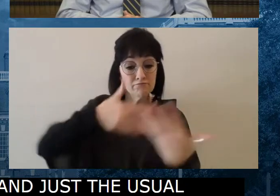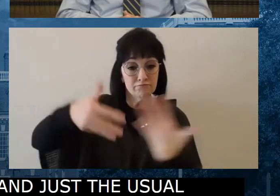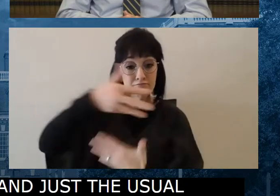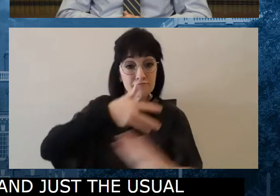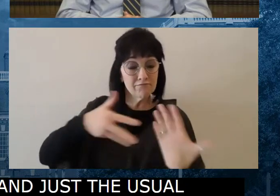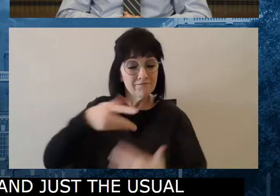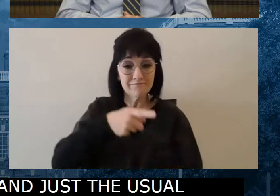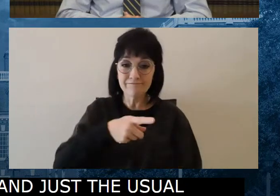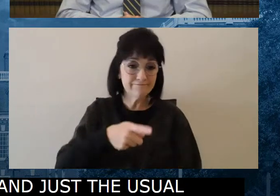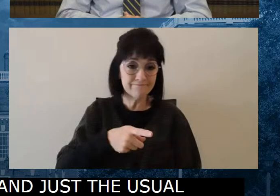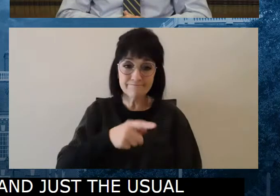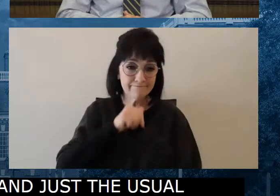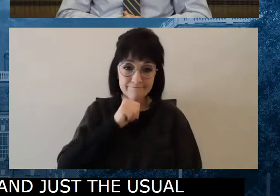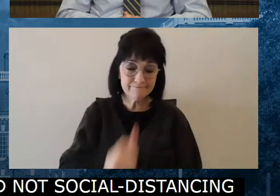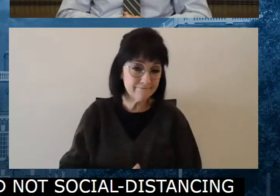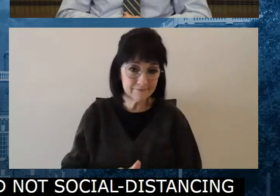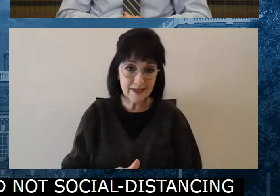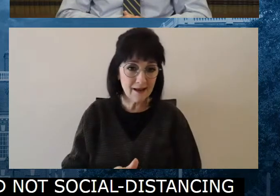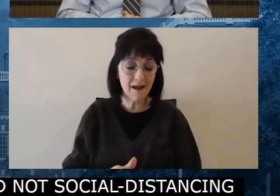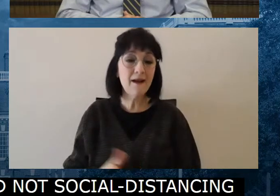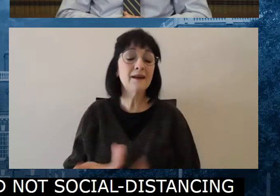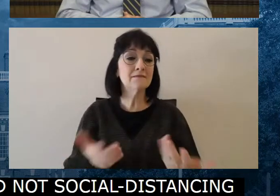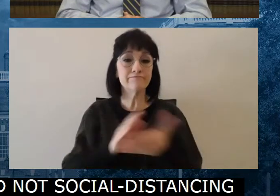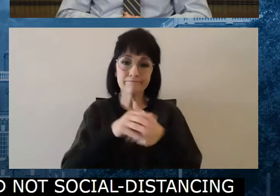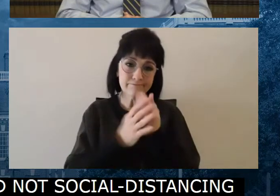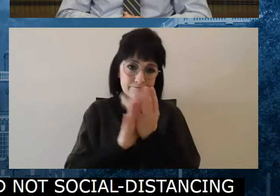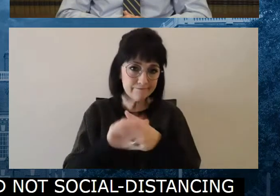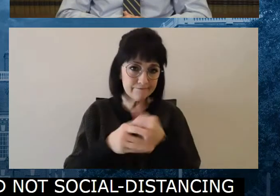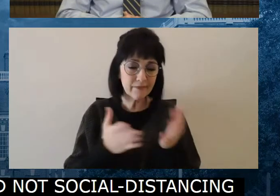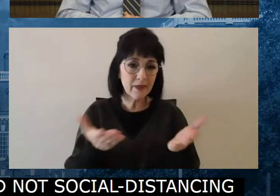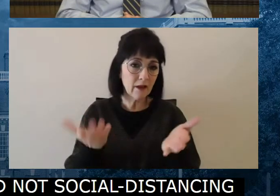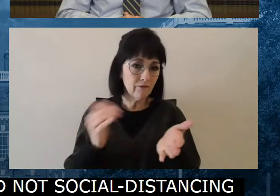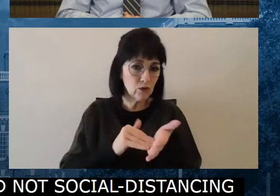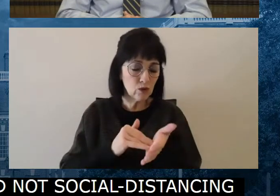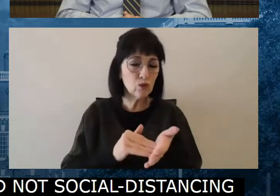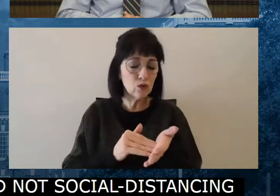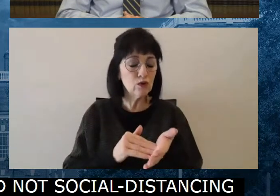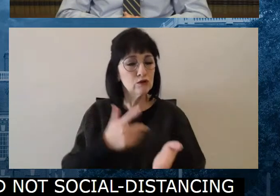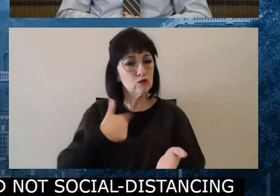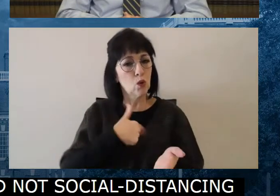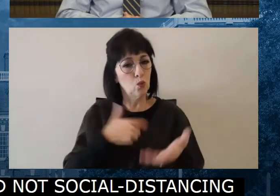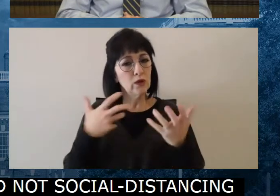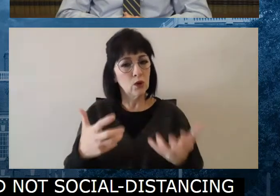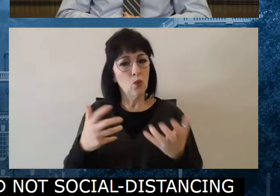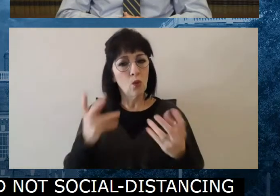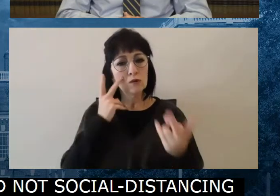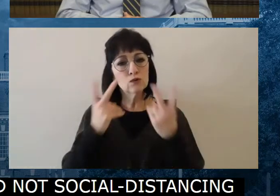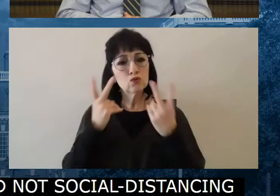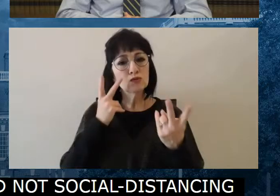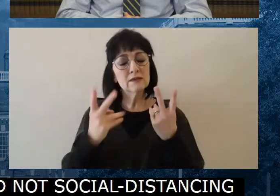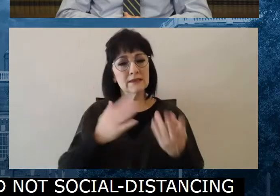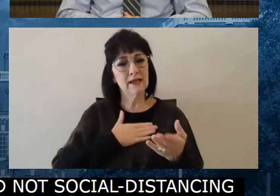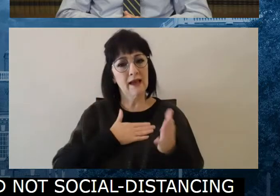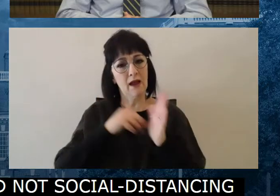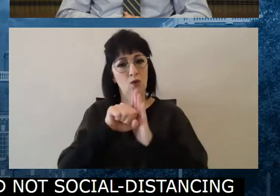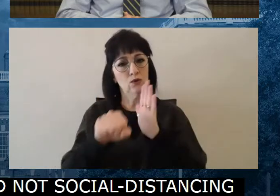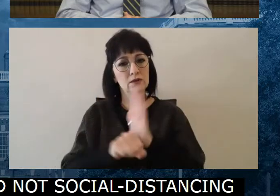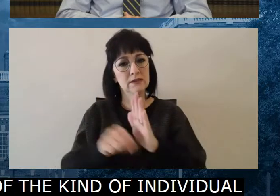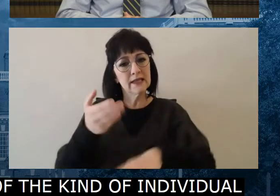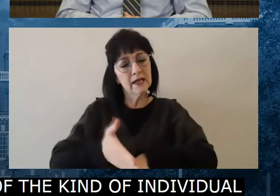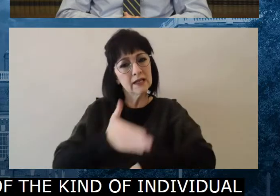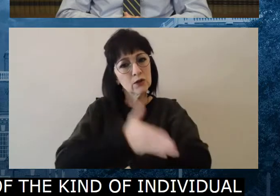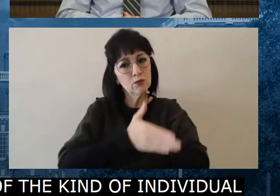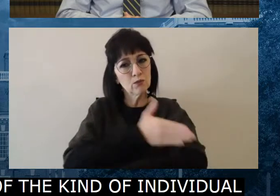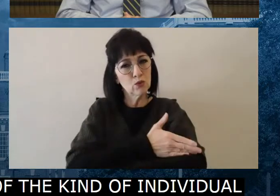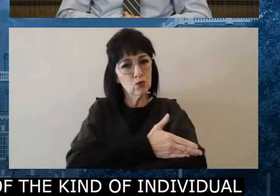have to make sure that we continue to improve conditions on the ground in our state. I did have a call with